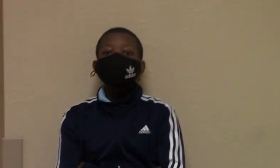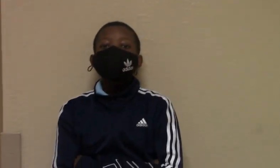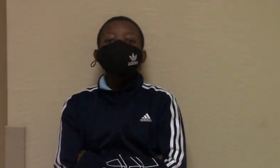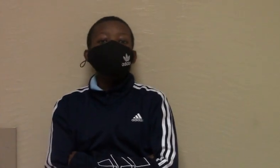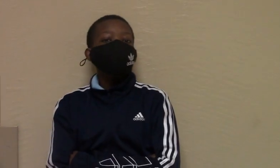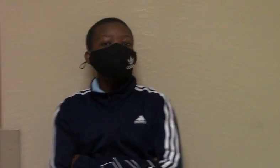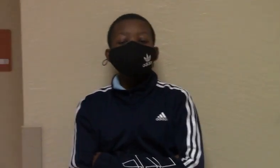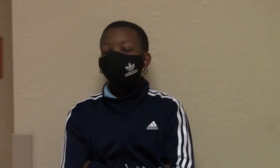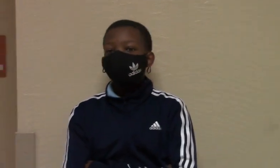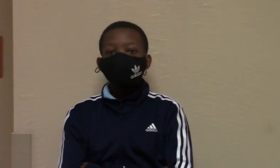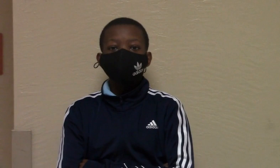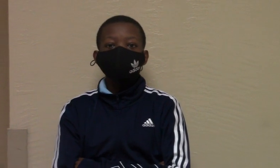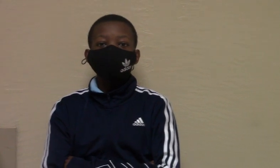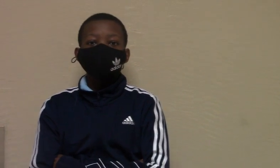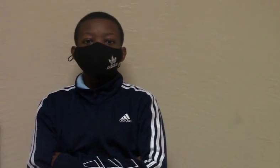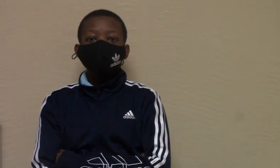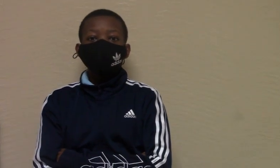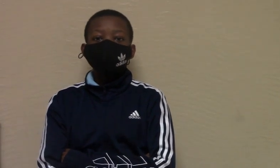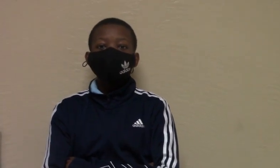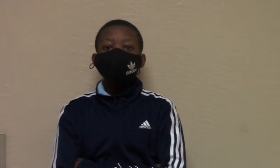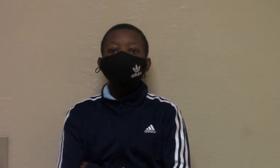Haiti is crystal blue.